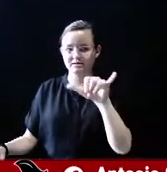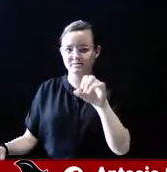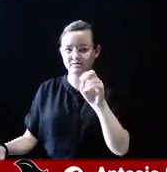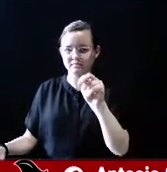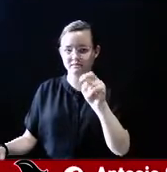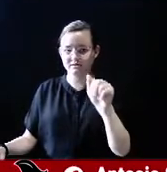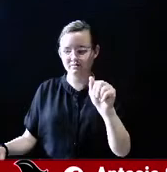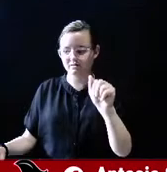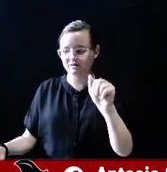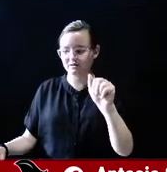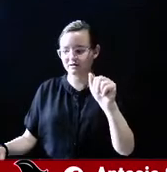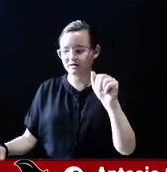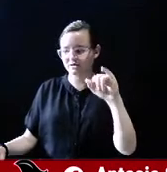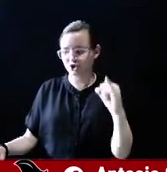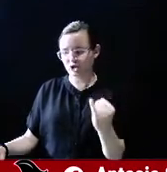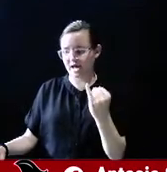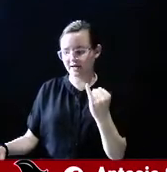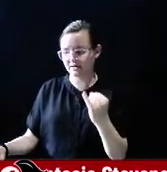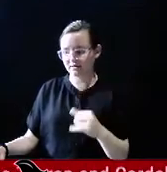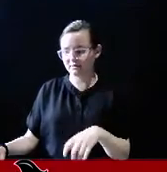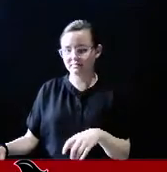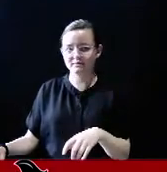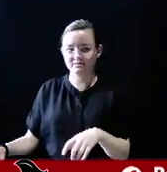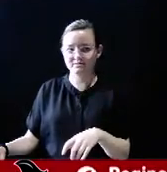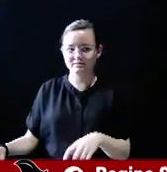Tiana Monet Jack.